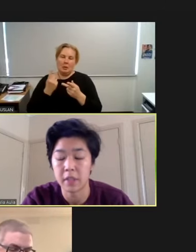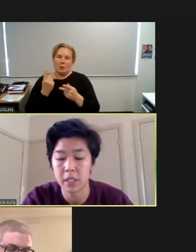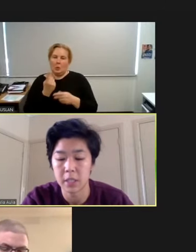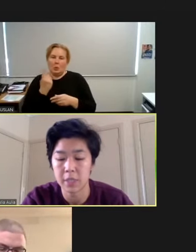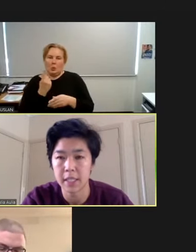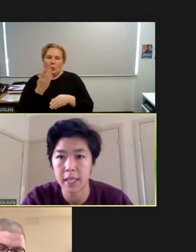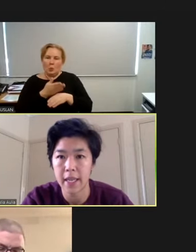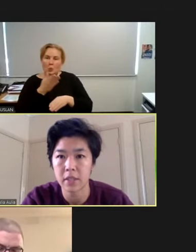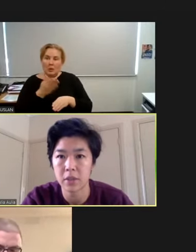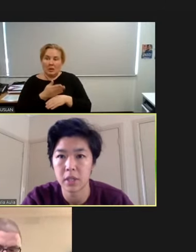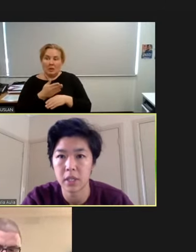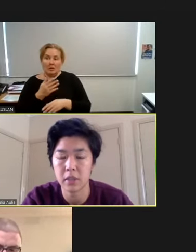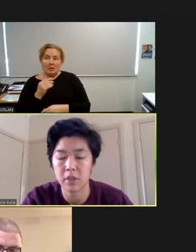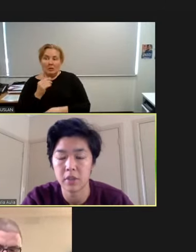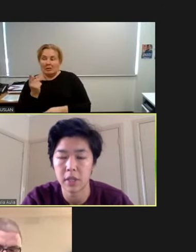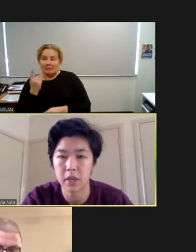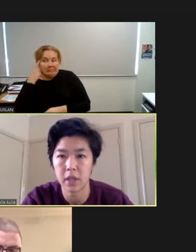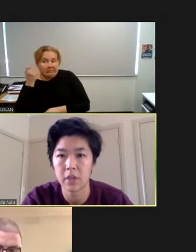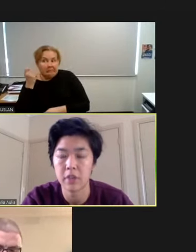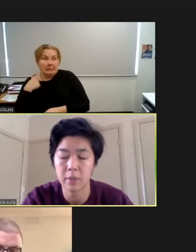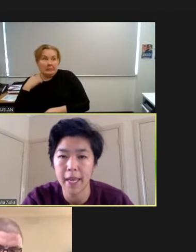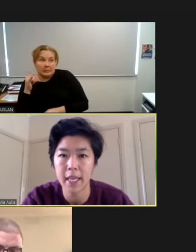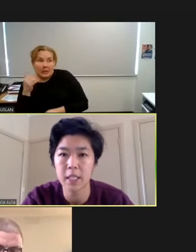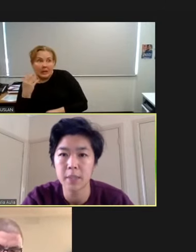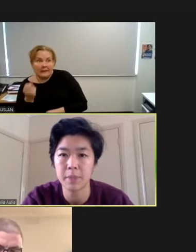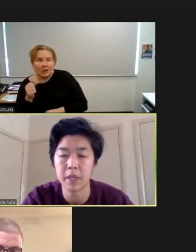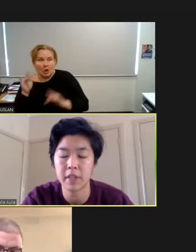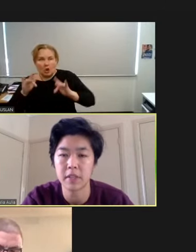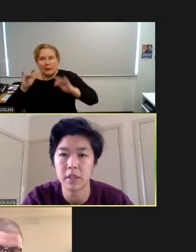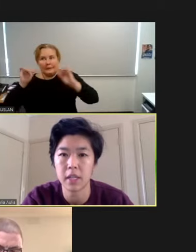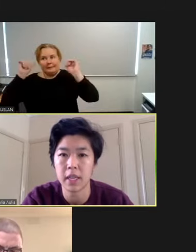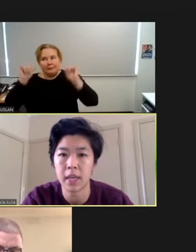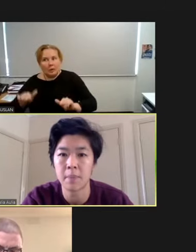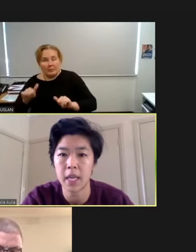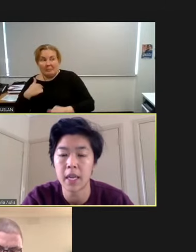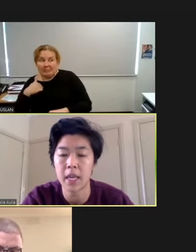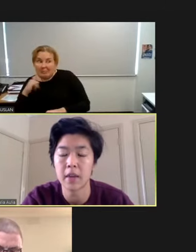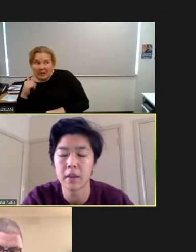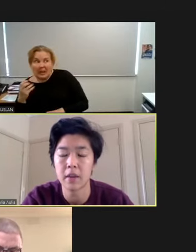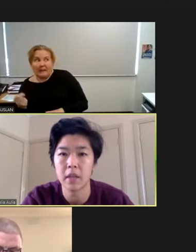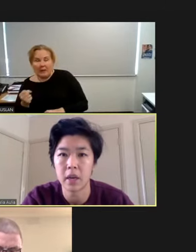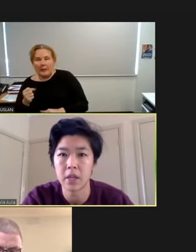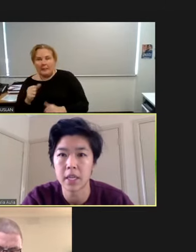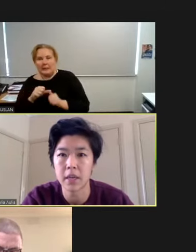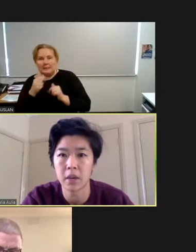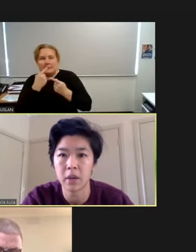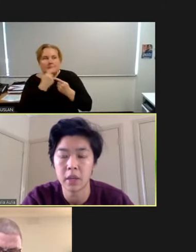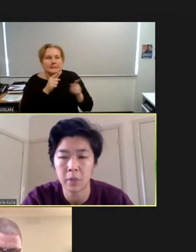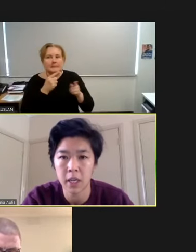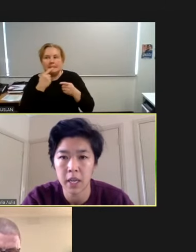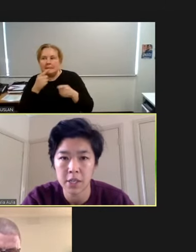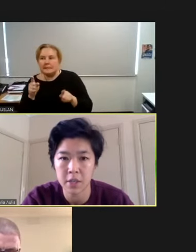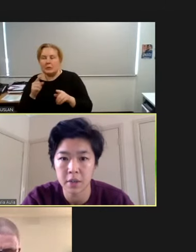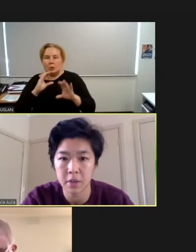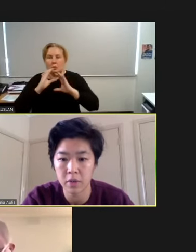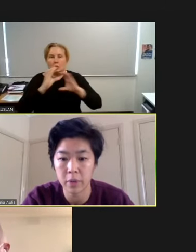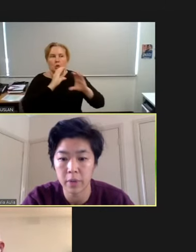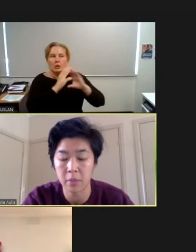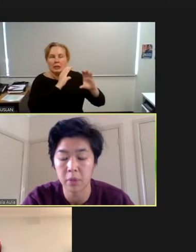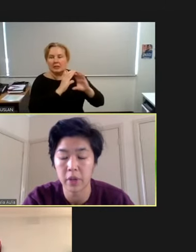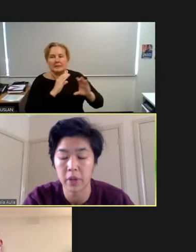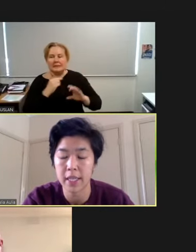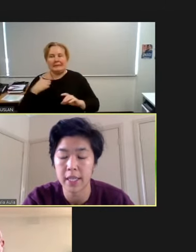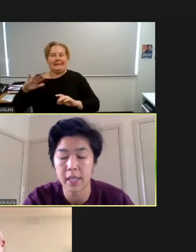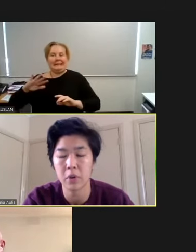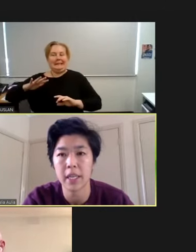there was a suspected case or a, hopefully not a confirmed case, but if there's not, then, yeah, encourage that ongoing communication